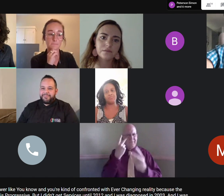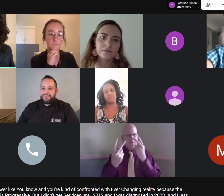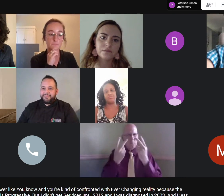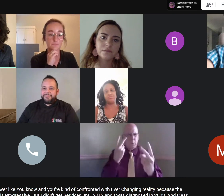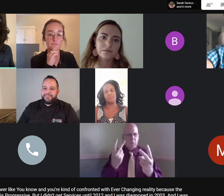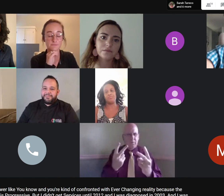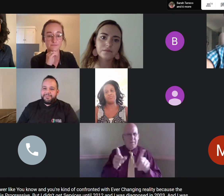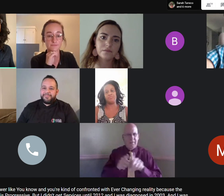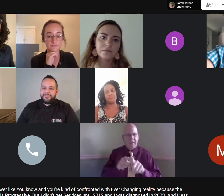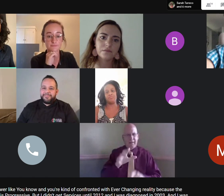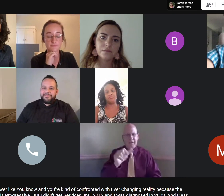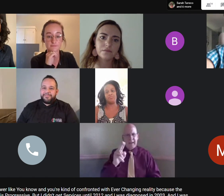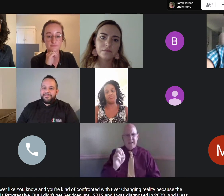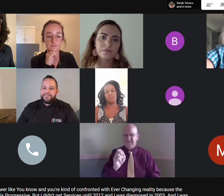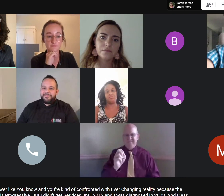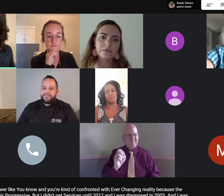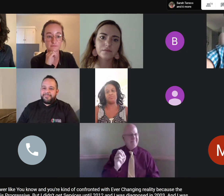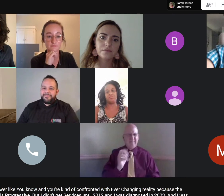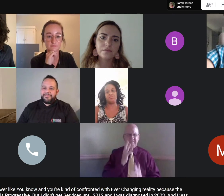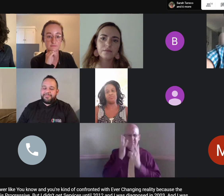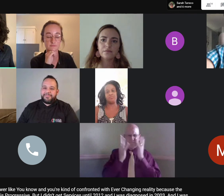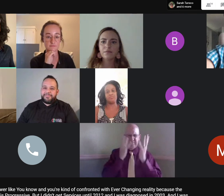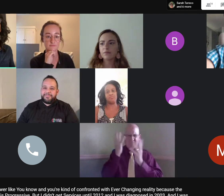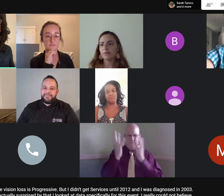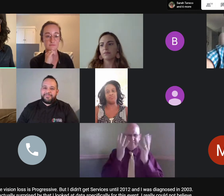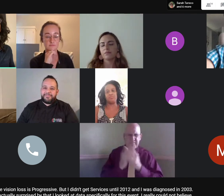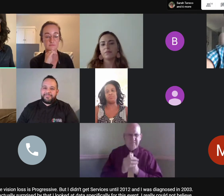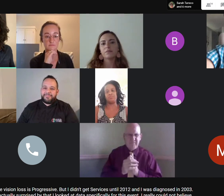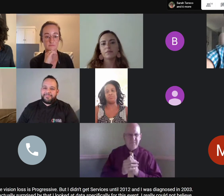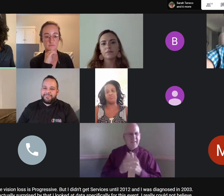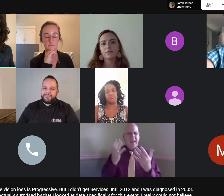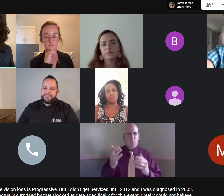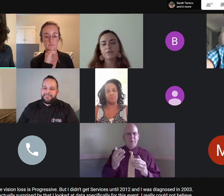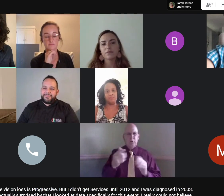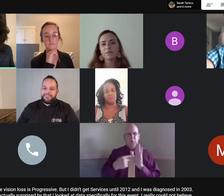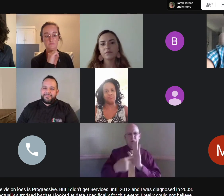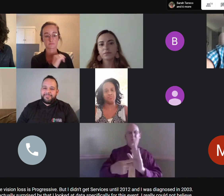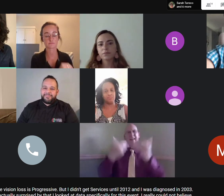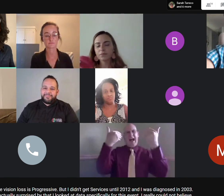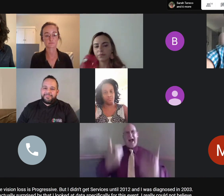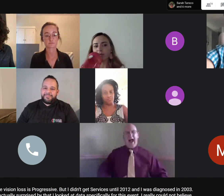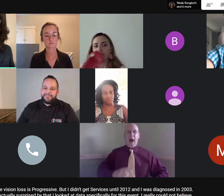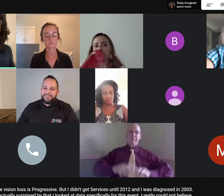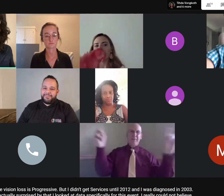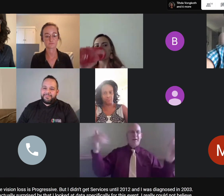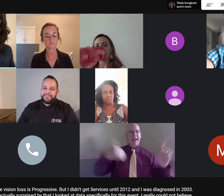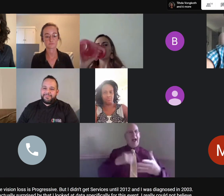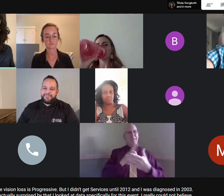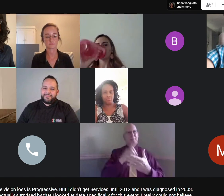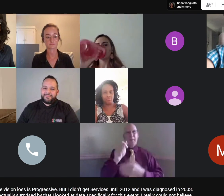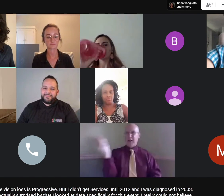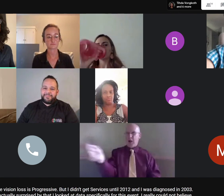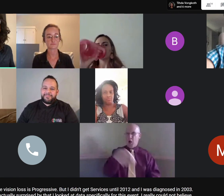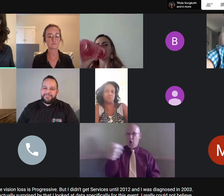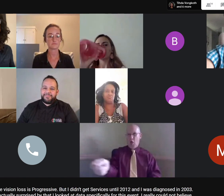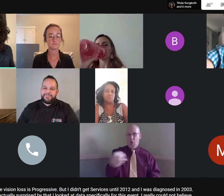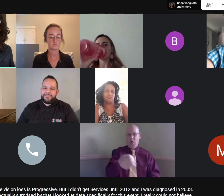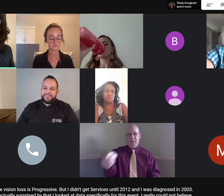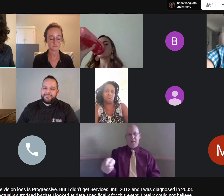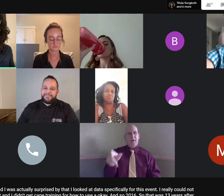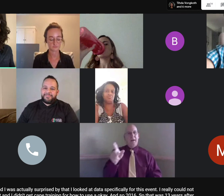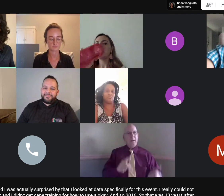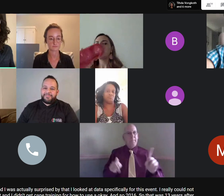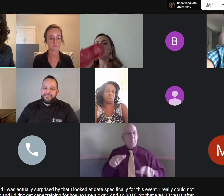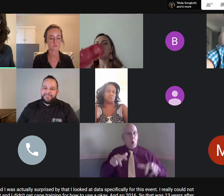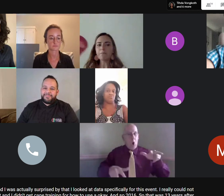cane and show everybody, hey, I'm different. I have a disability. People are awkward. People sometimes don't know